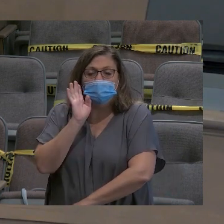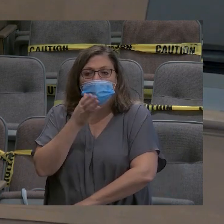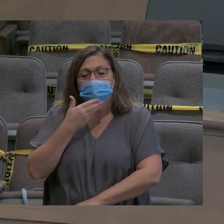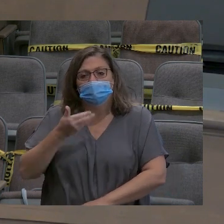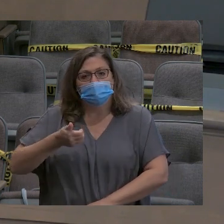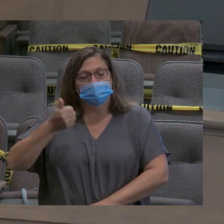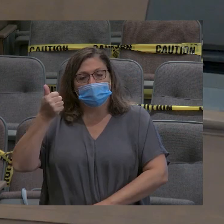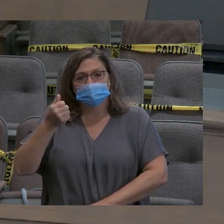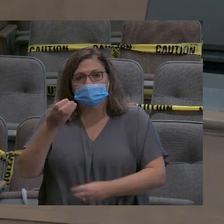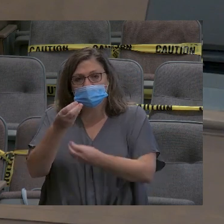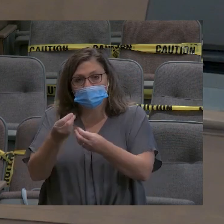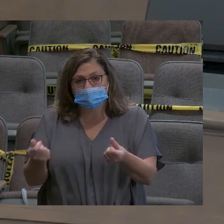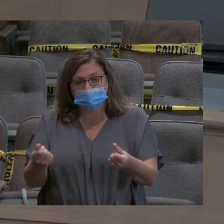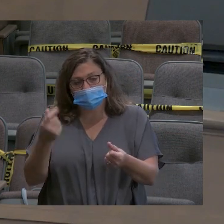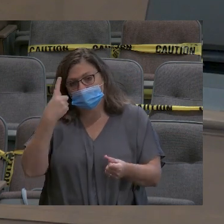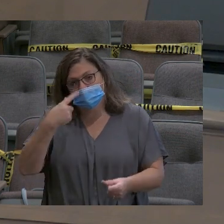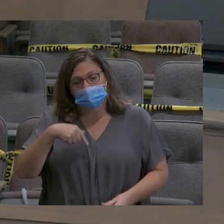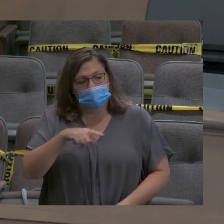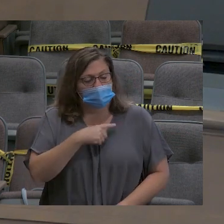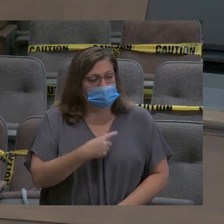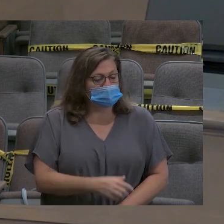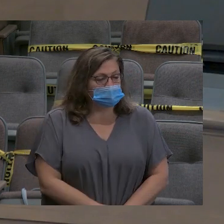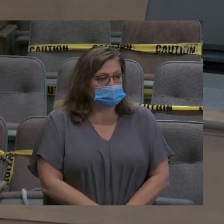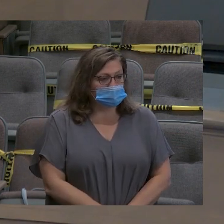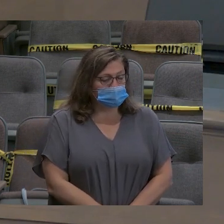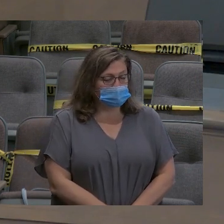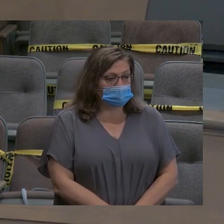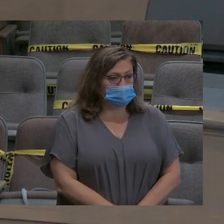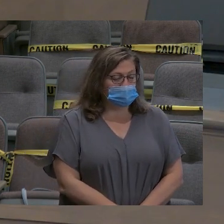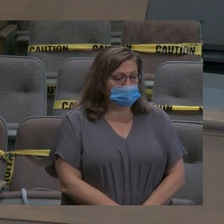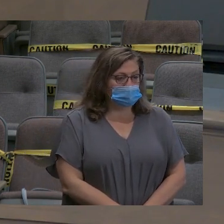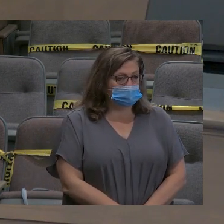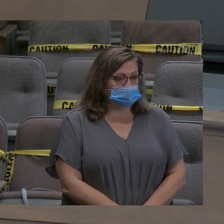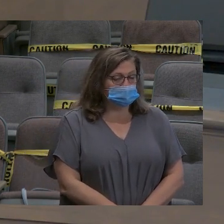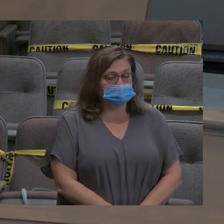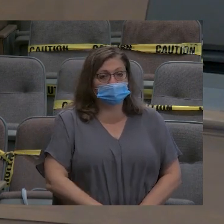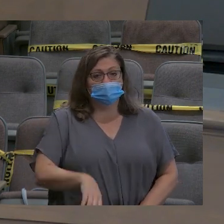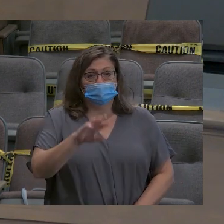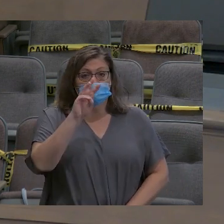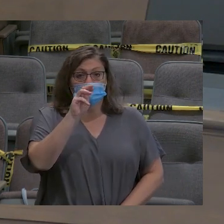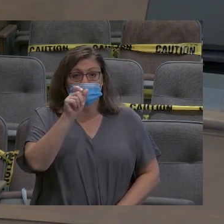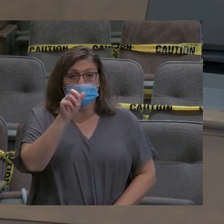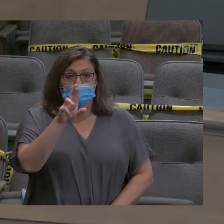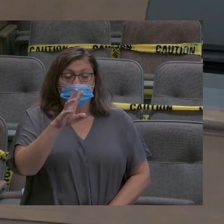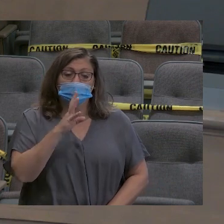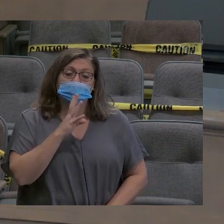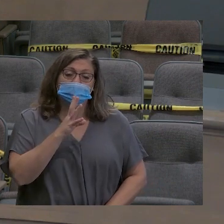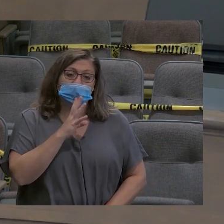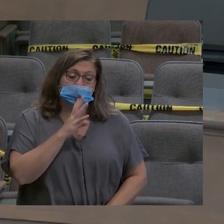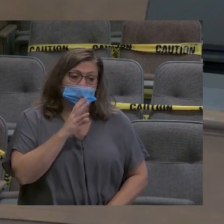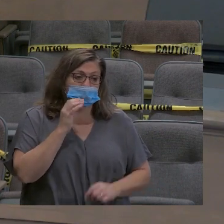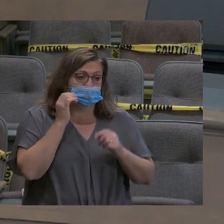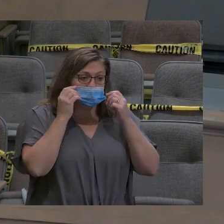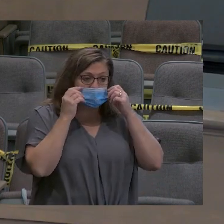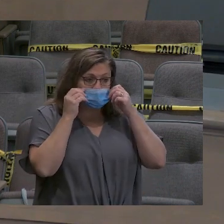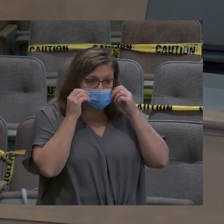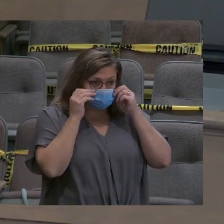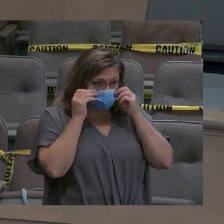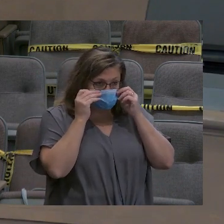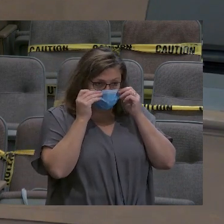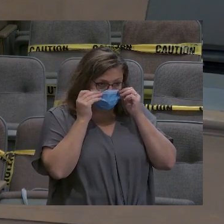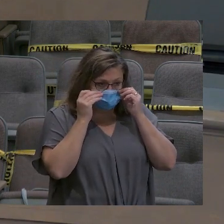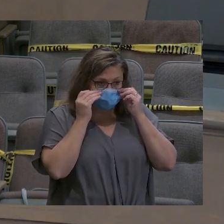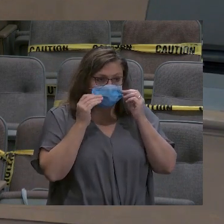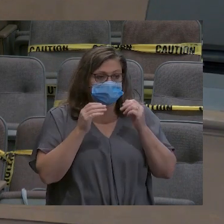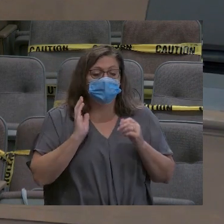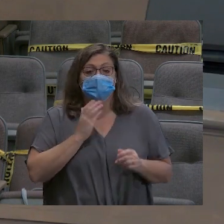And as Mayor Dura recently referenced in his remarks, what I will tell you, at our